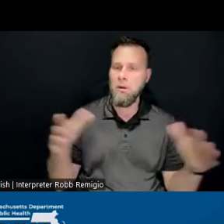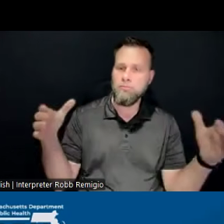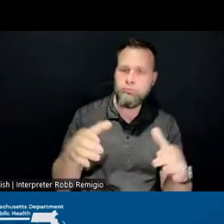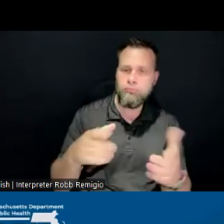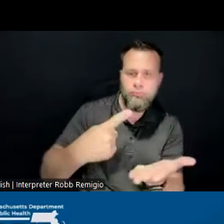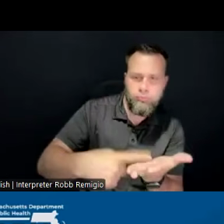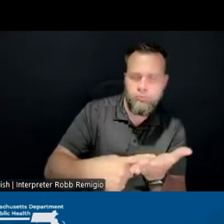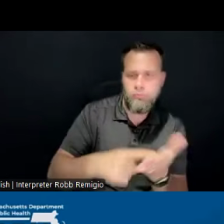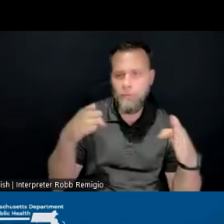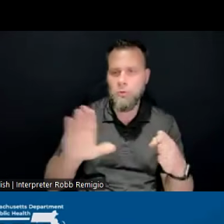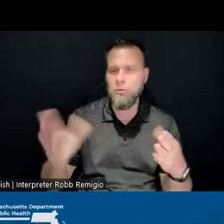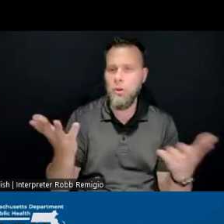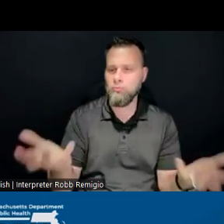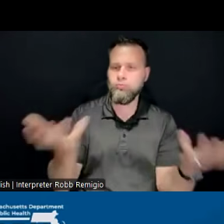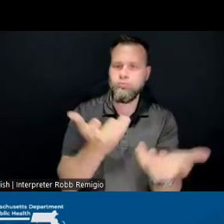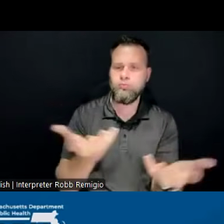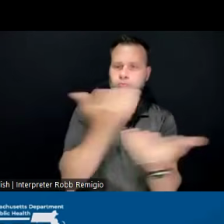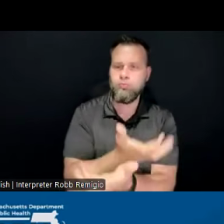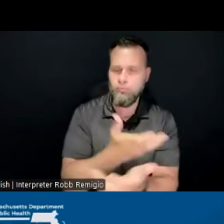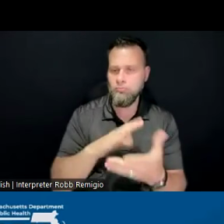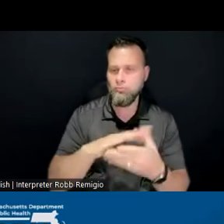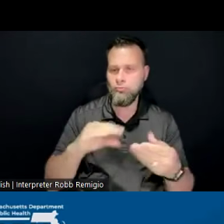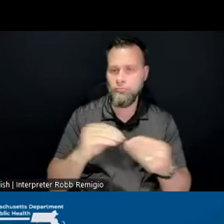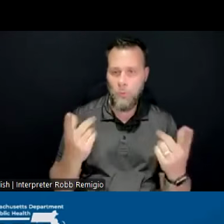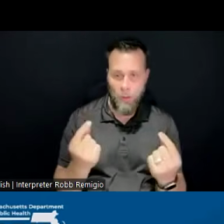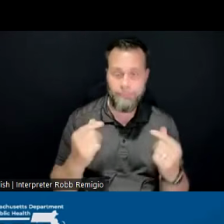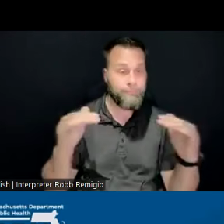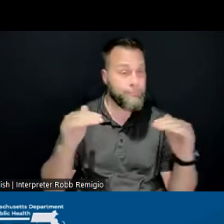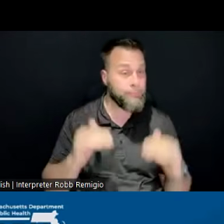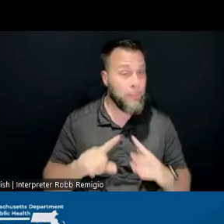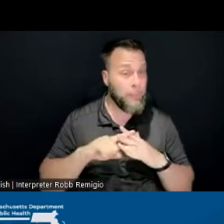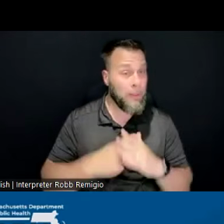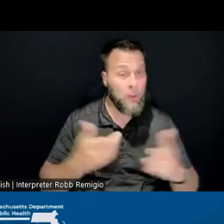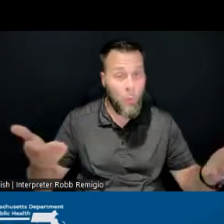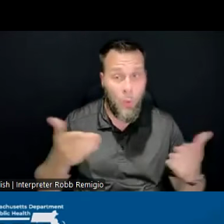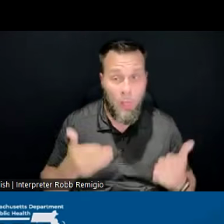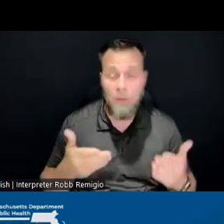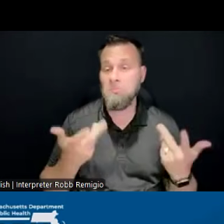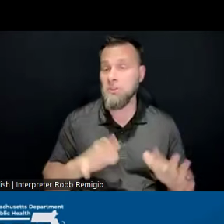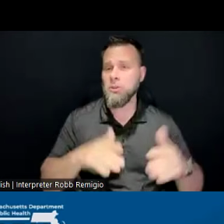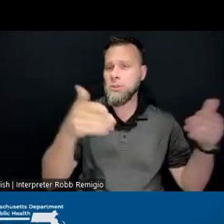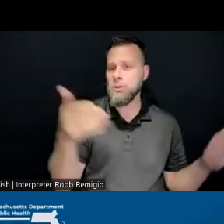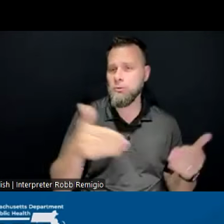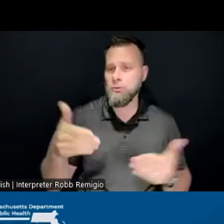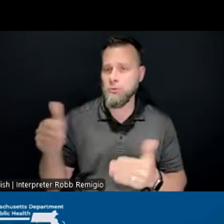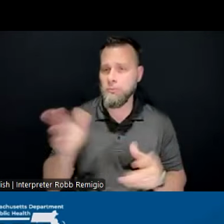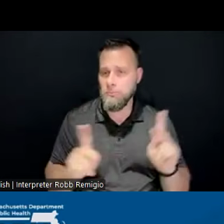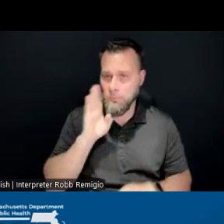to start off with a quick welcome and some introductions. Feel free to, in the